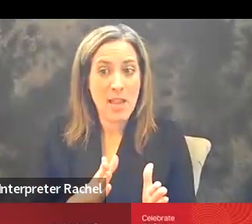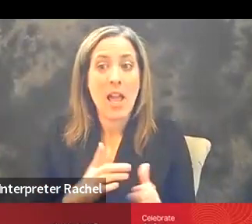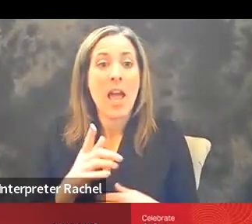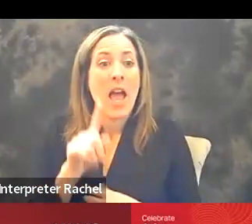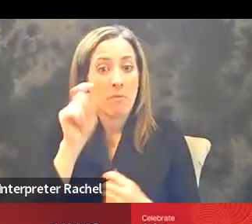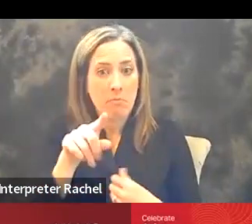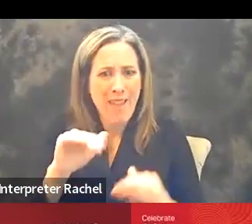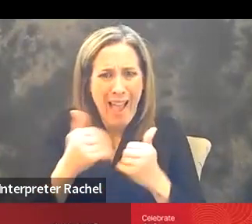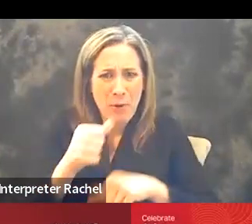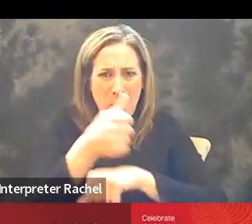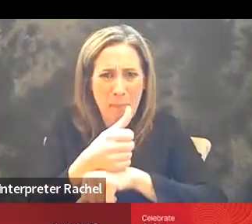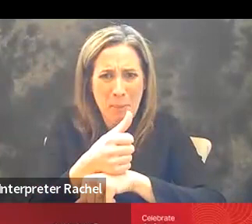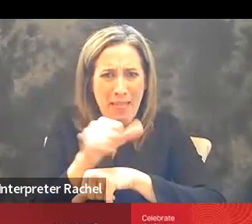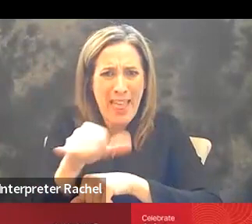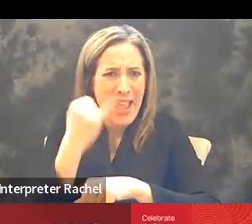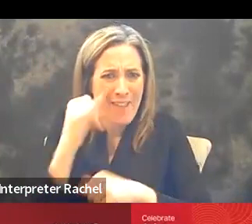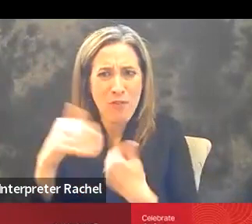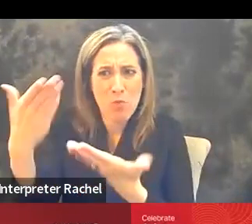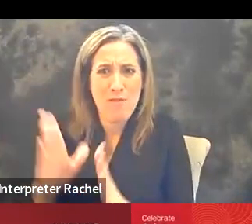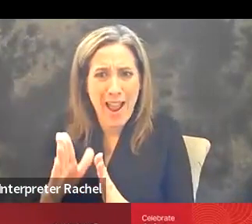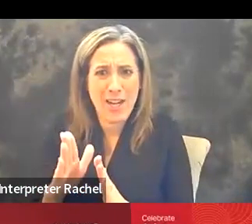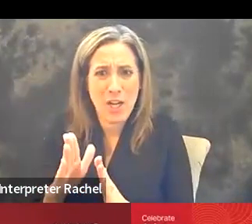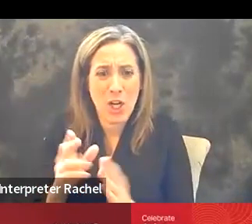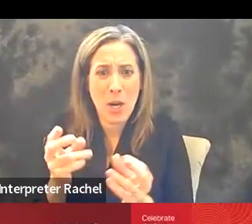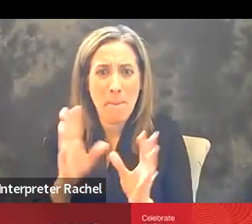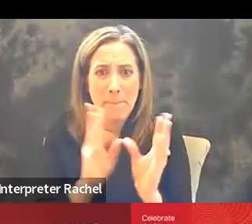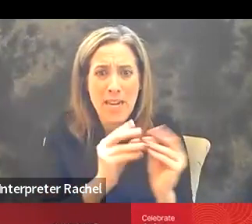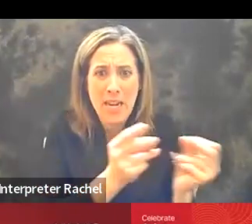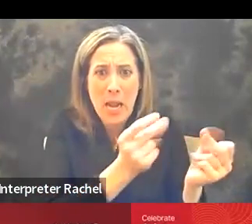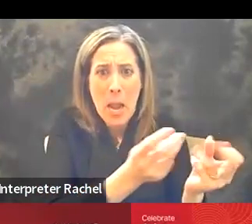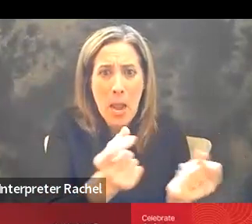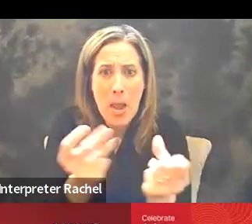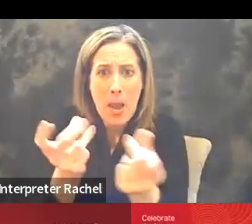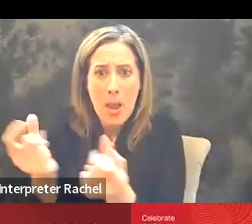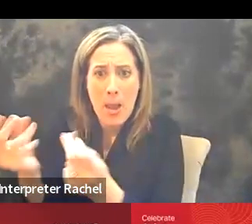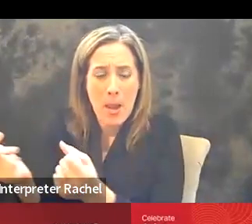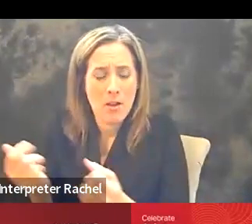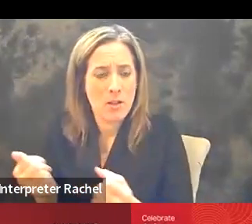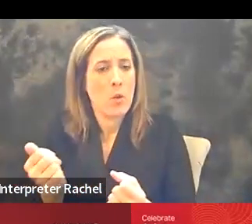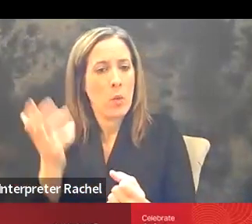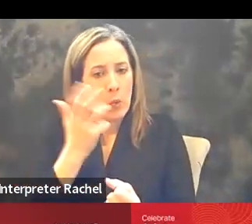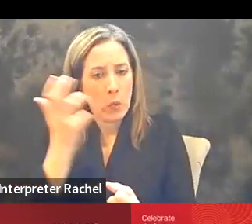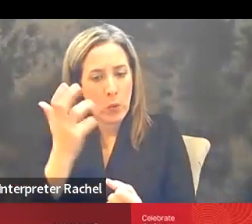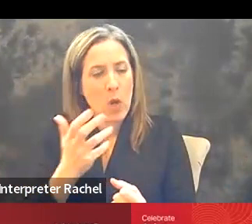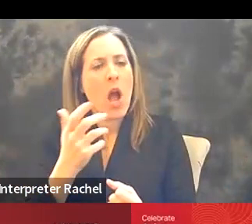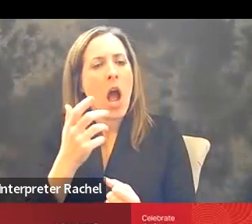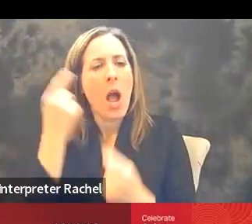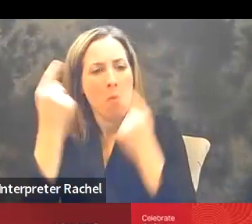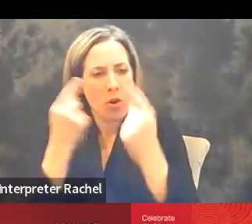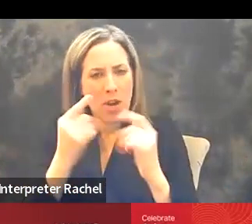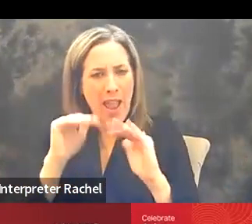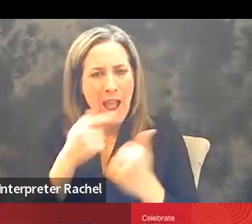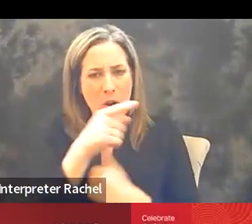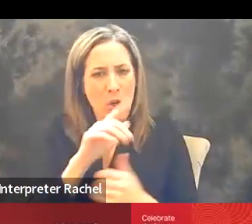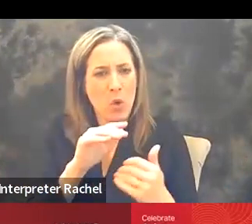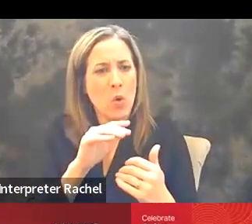even implement this when the providers are having to jump from one patient to the next, right? You have this time. So, Prado, I wonder if you can maybe share a little bit about your experiences and maybe address